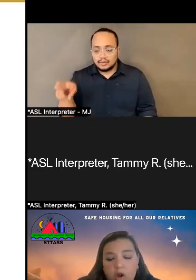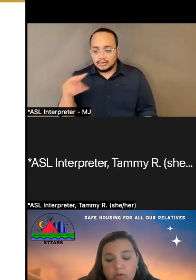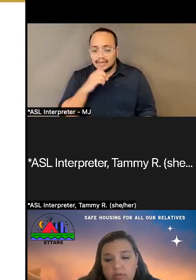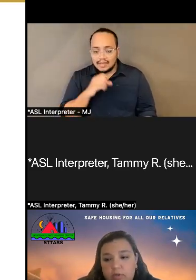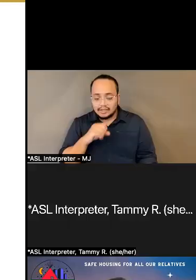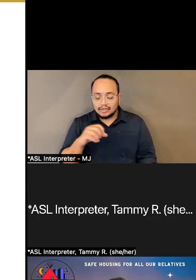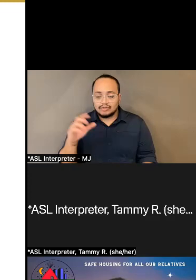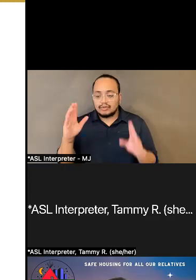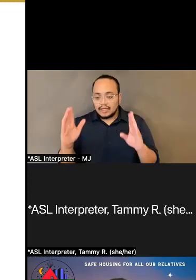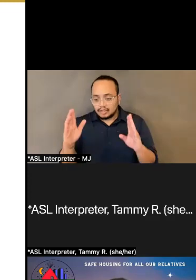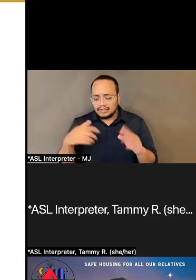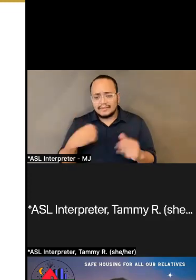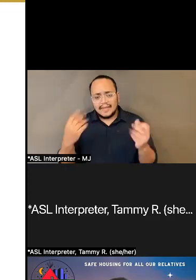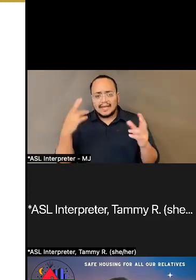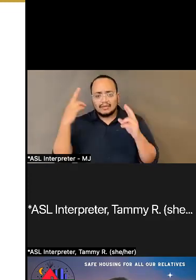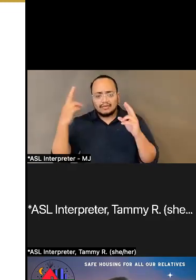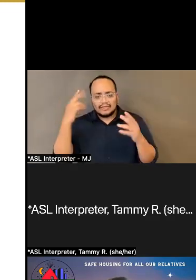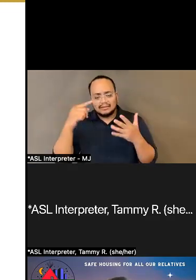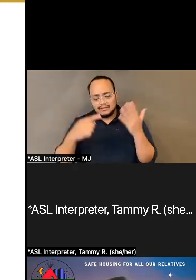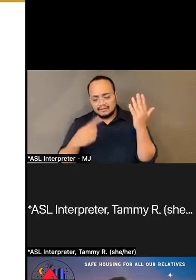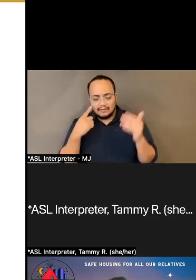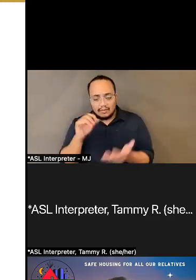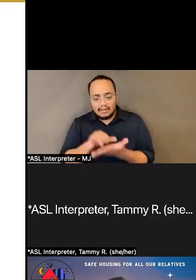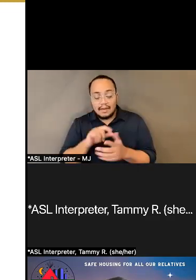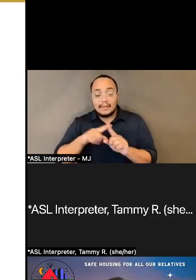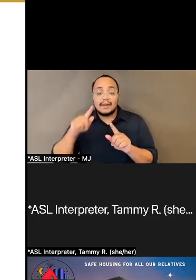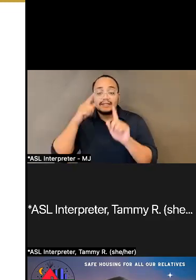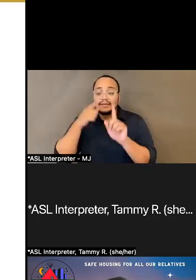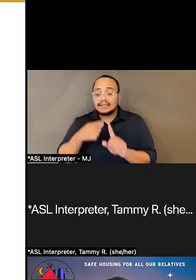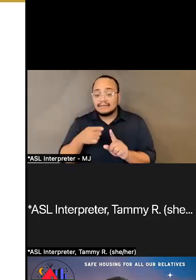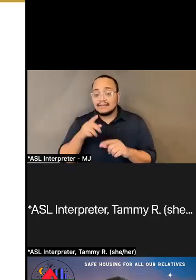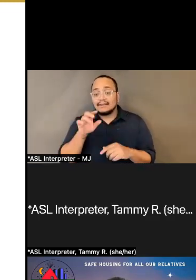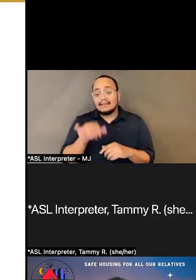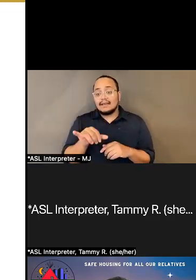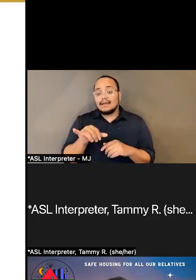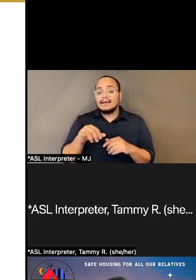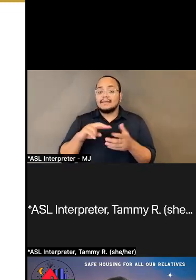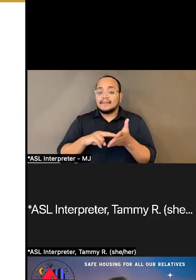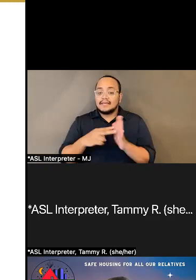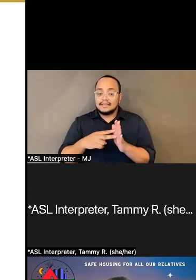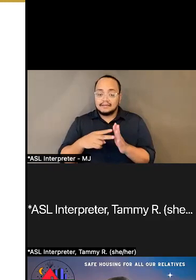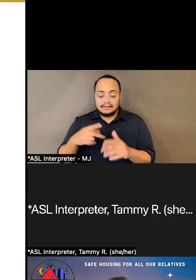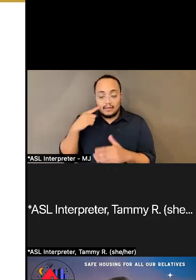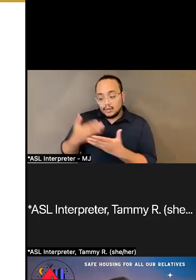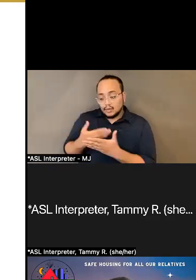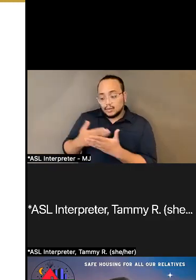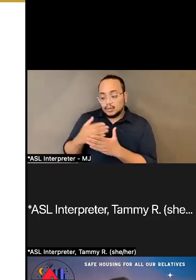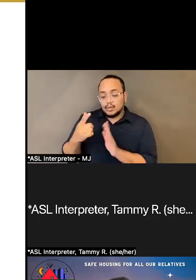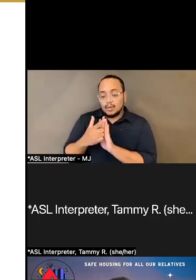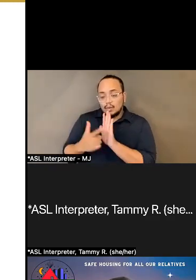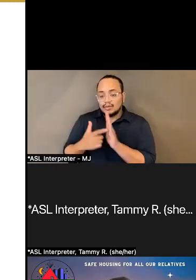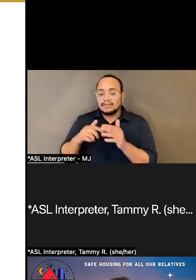a host of reasons for that, but very specifically, it teaches would-be lawyers, right, how to do